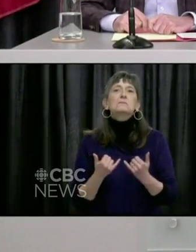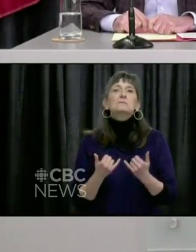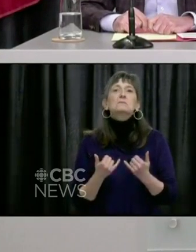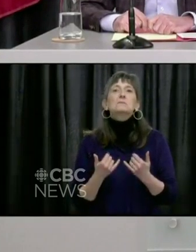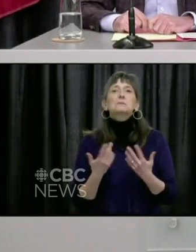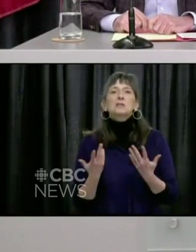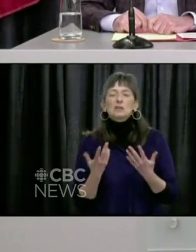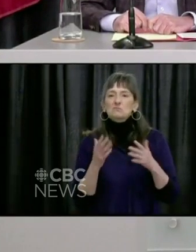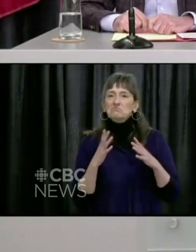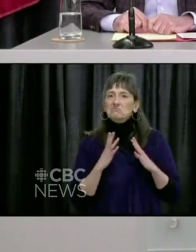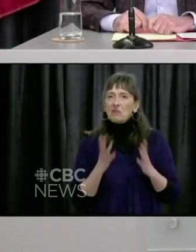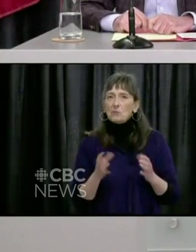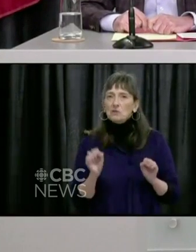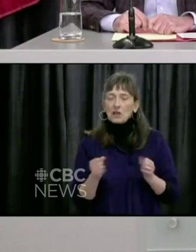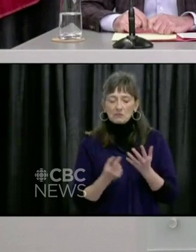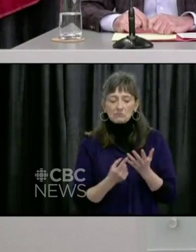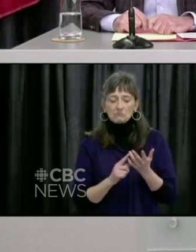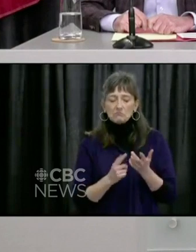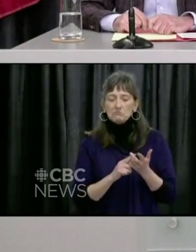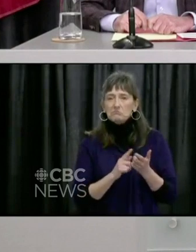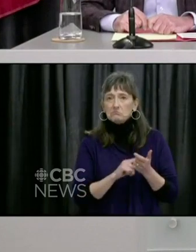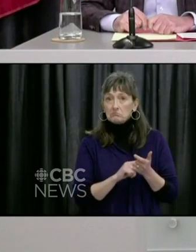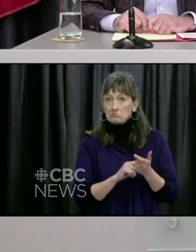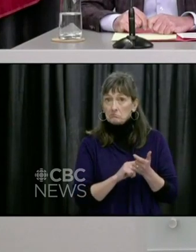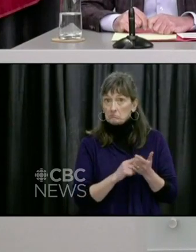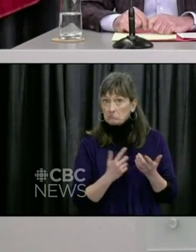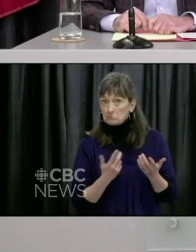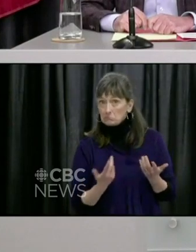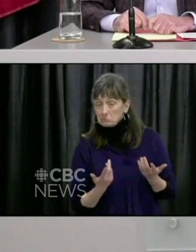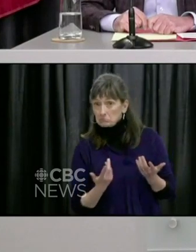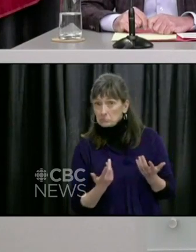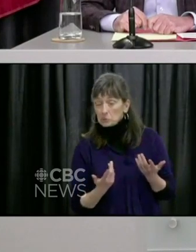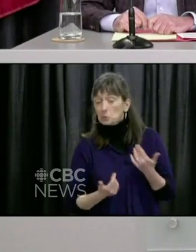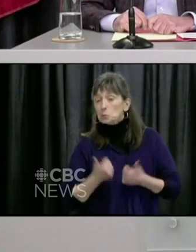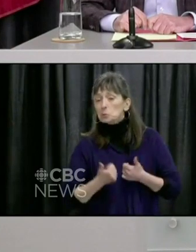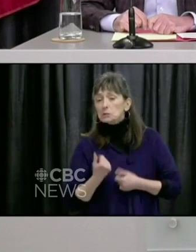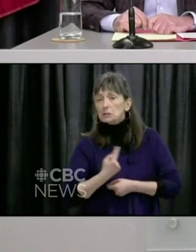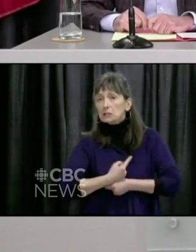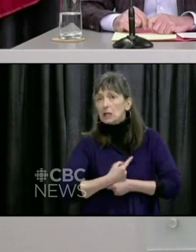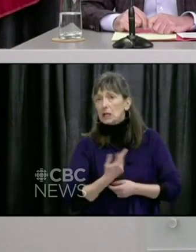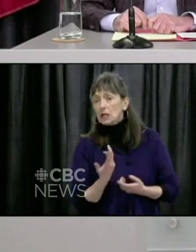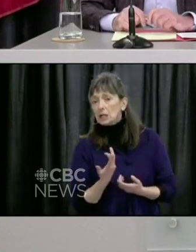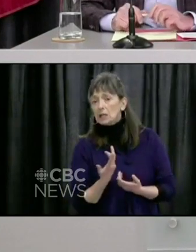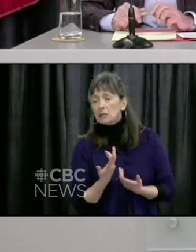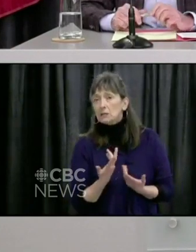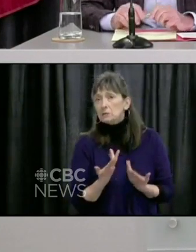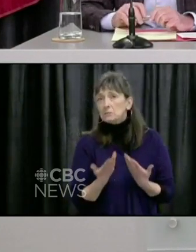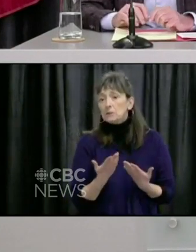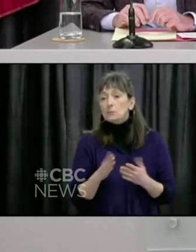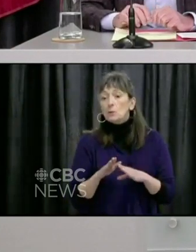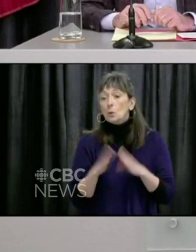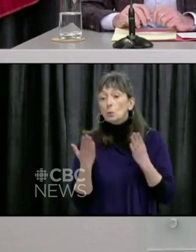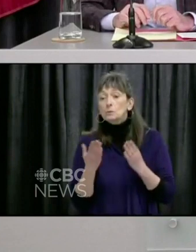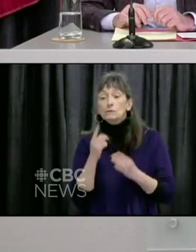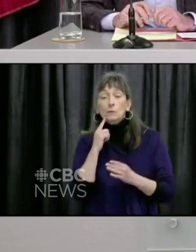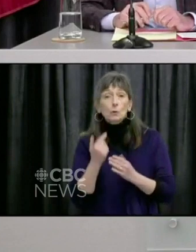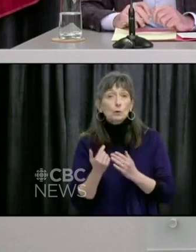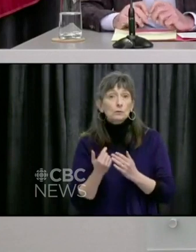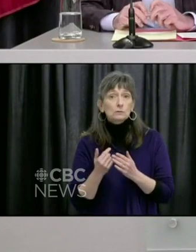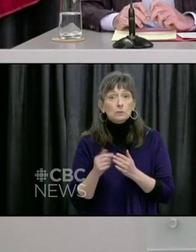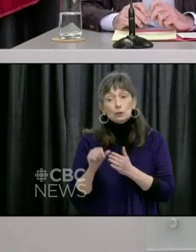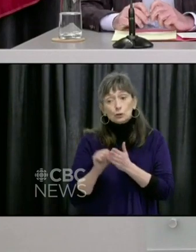restrictions due to our recent numbers. Are we now any closer to a date in which public health will allow the restart of some elective surgeries and